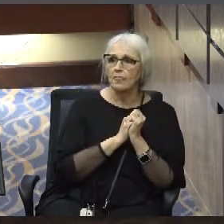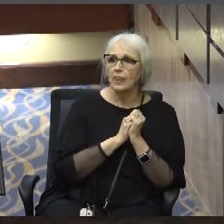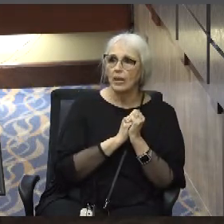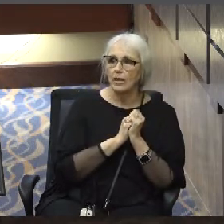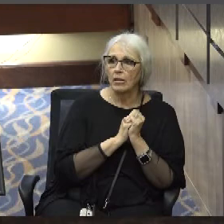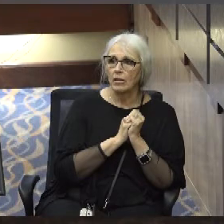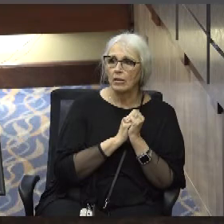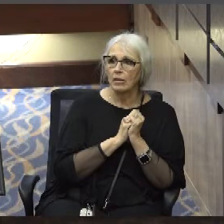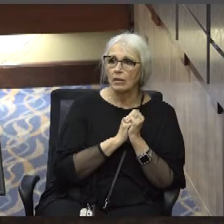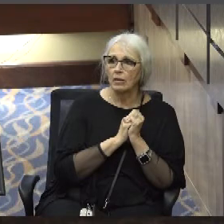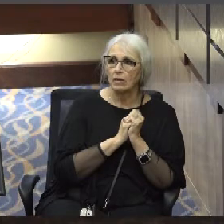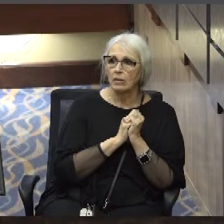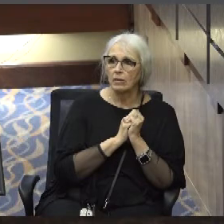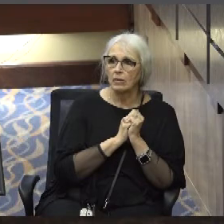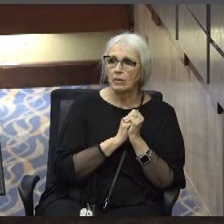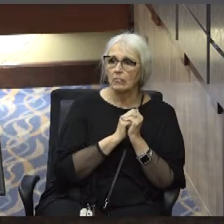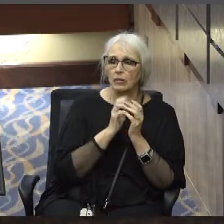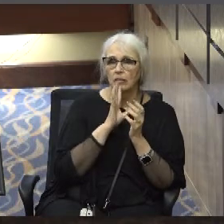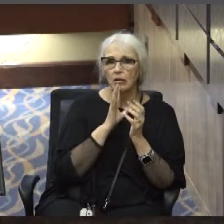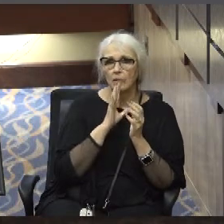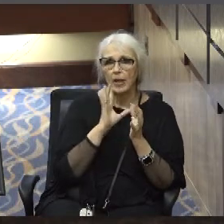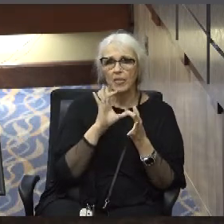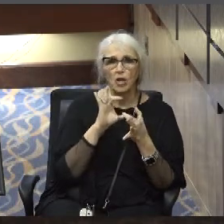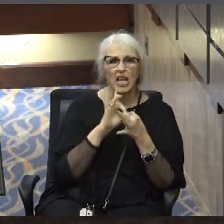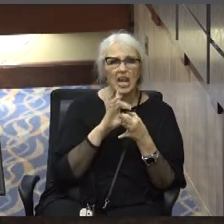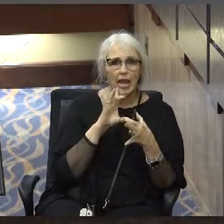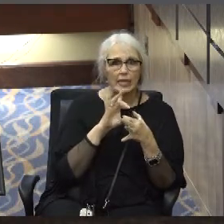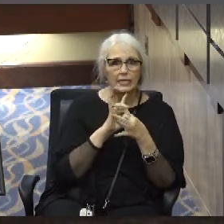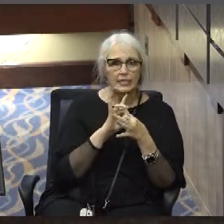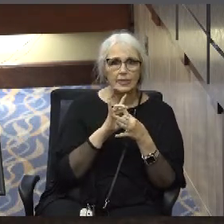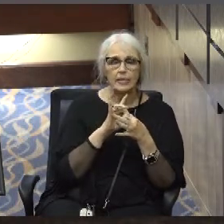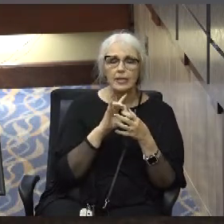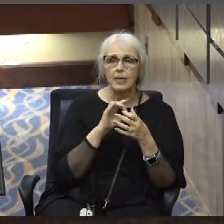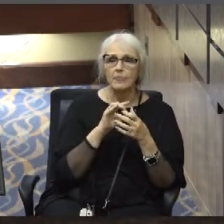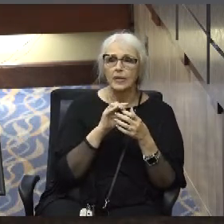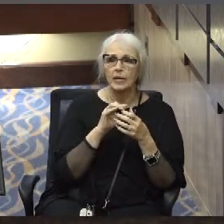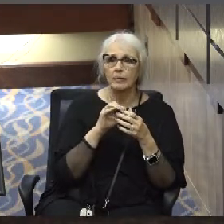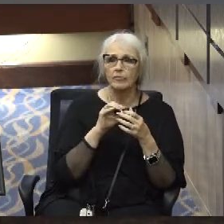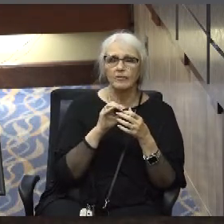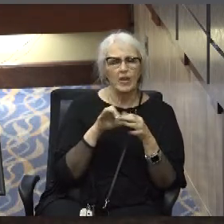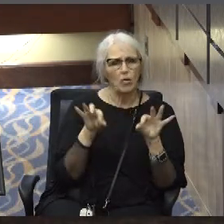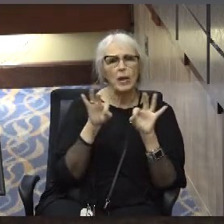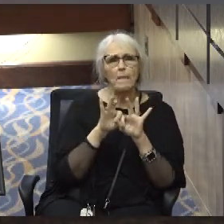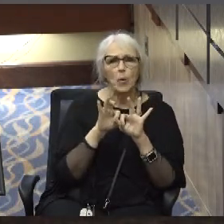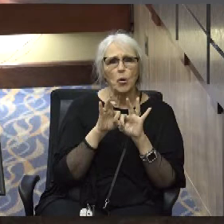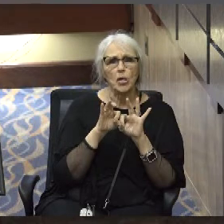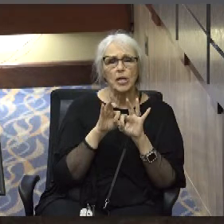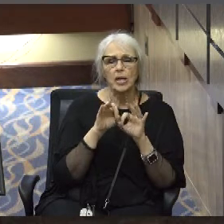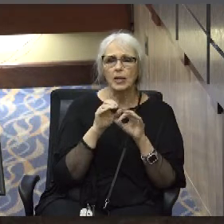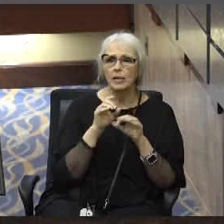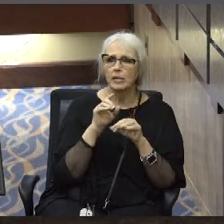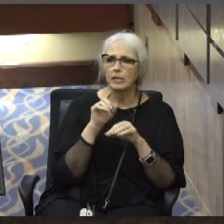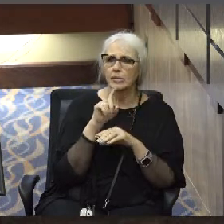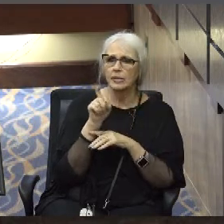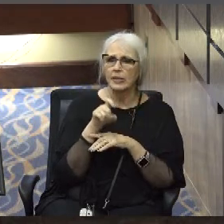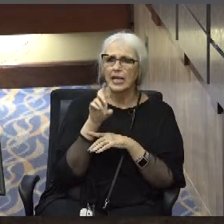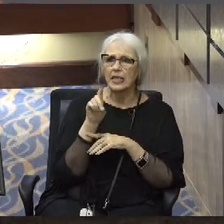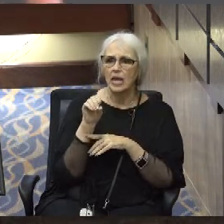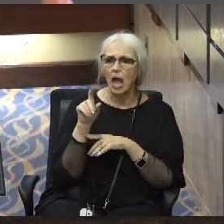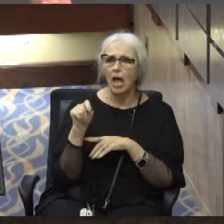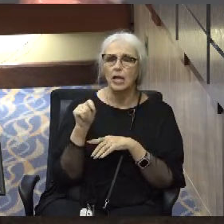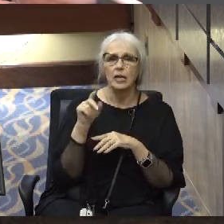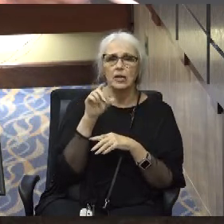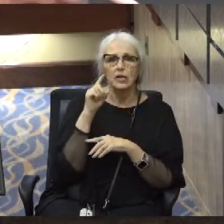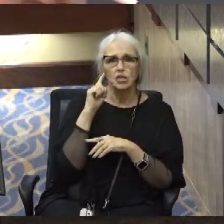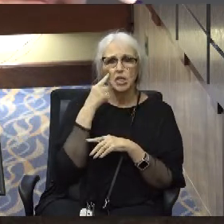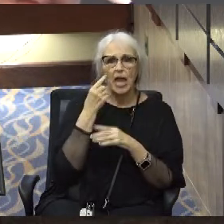of taking a long time. We got these connective arterials are very important. And even ones you didn't mention that are more TxDOT related, like China Spring Highway